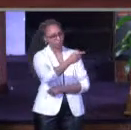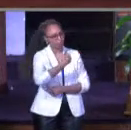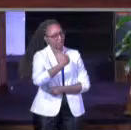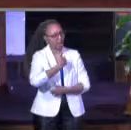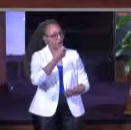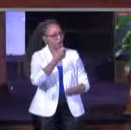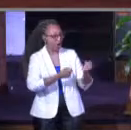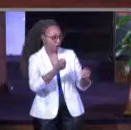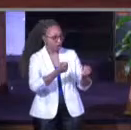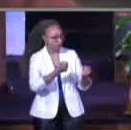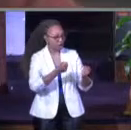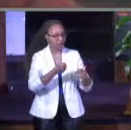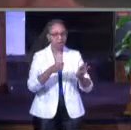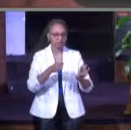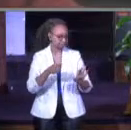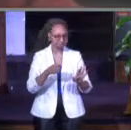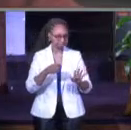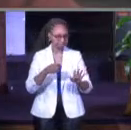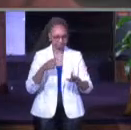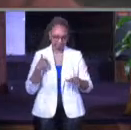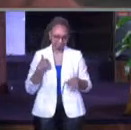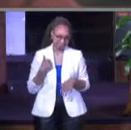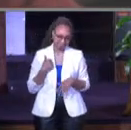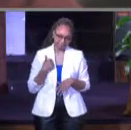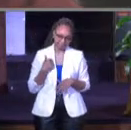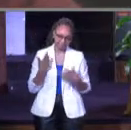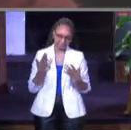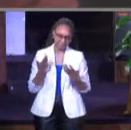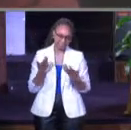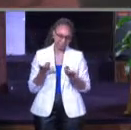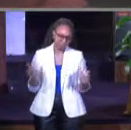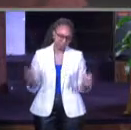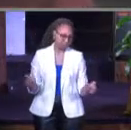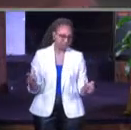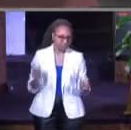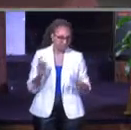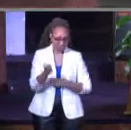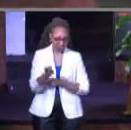car. Well, we're not going that far.